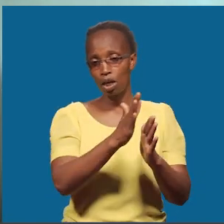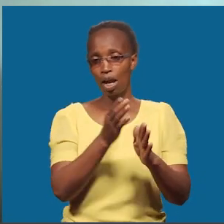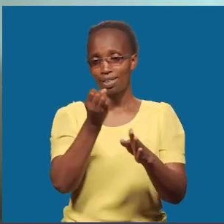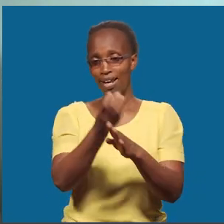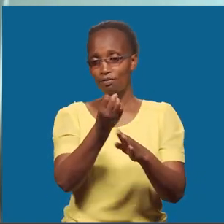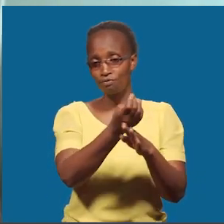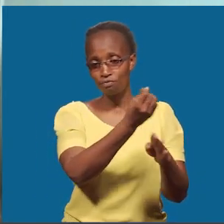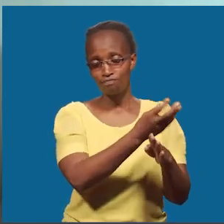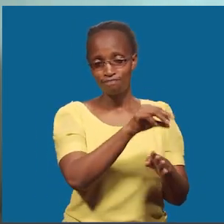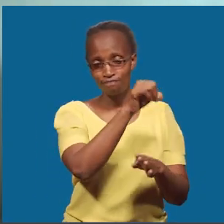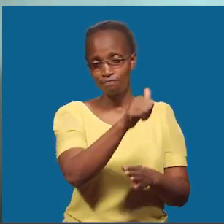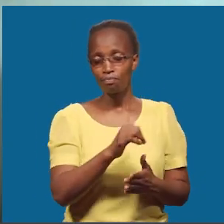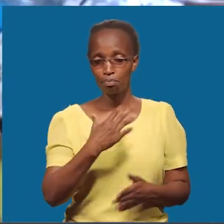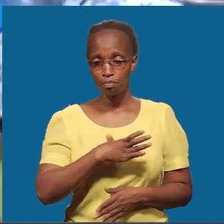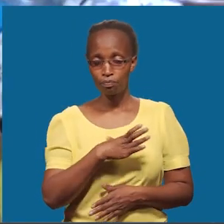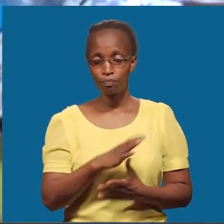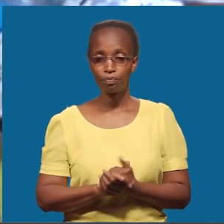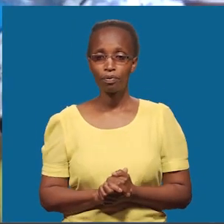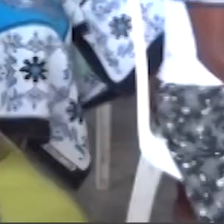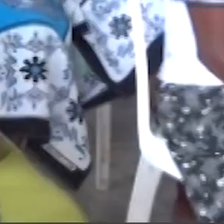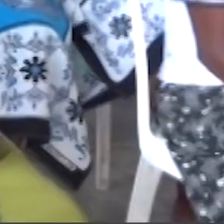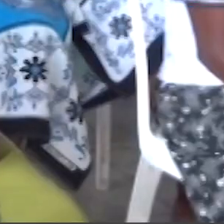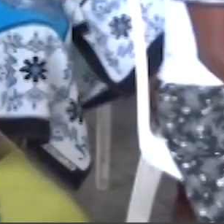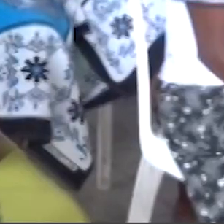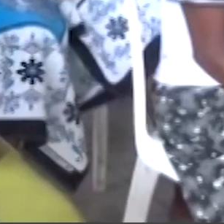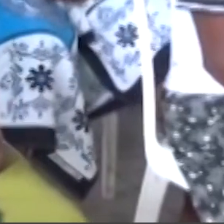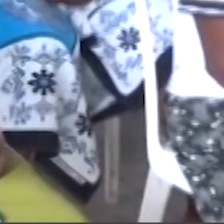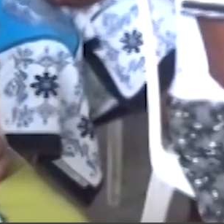for even a legal advisor. Kelvin Tisia, Undugu TV.